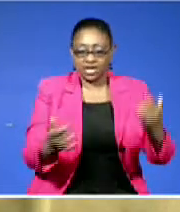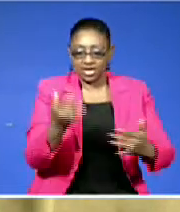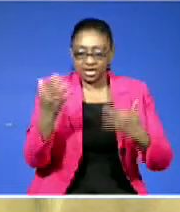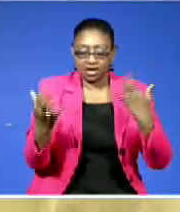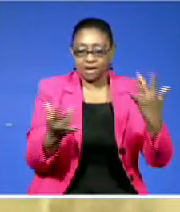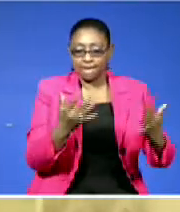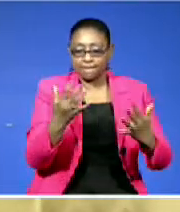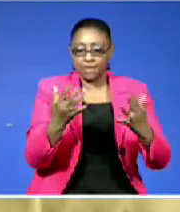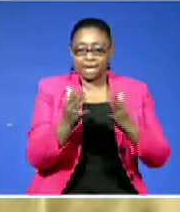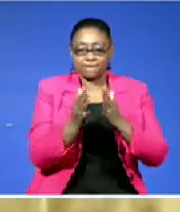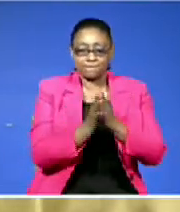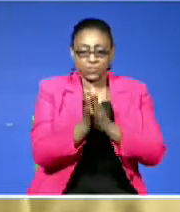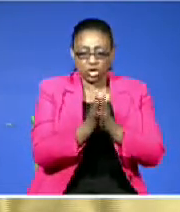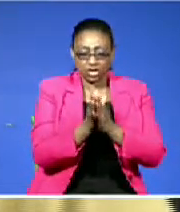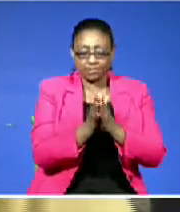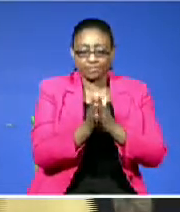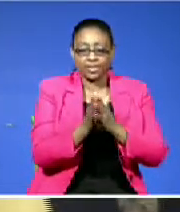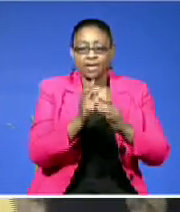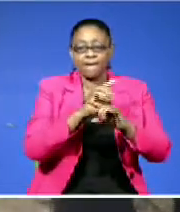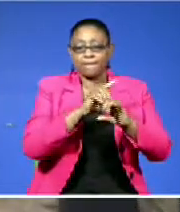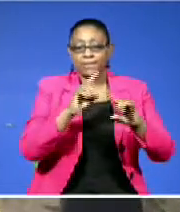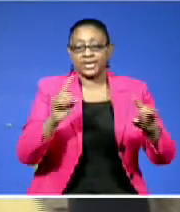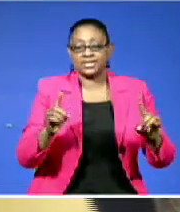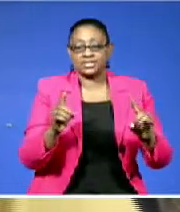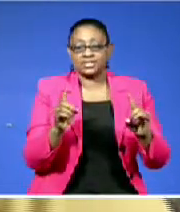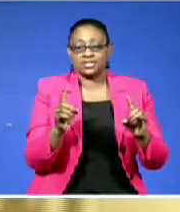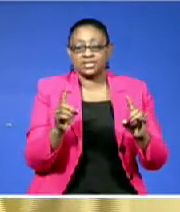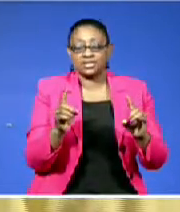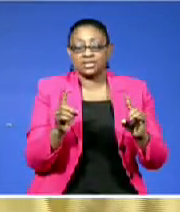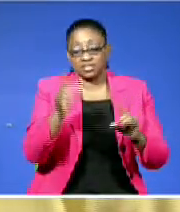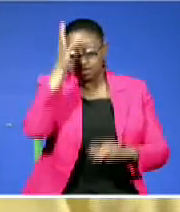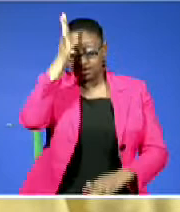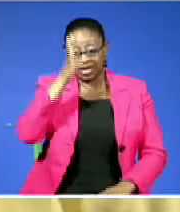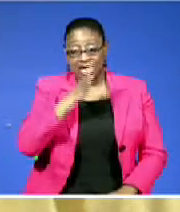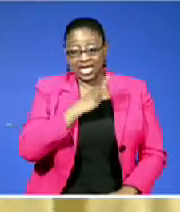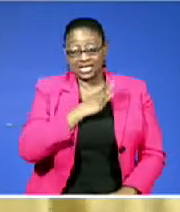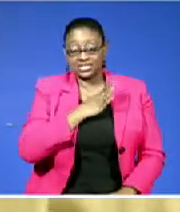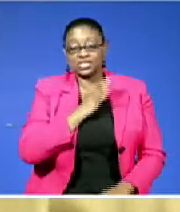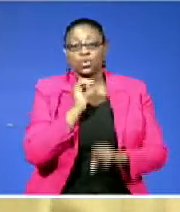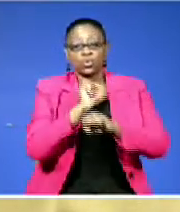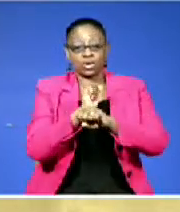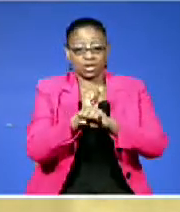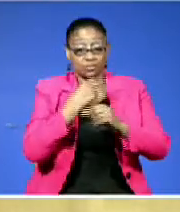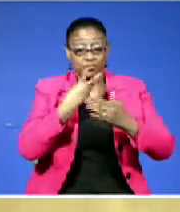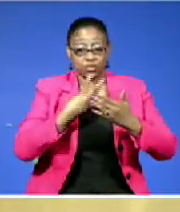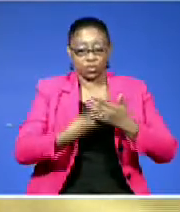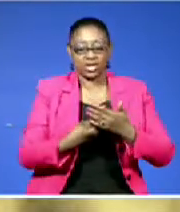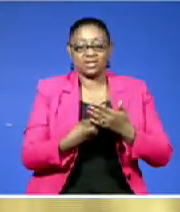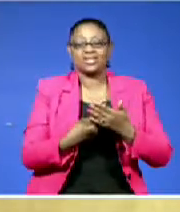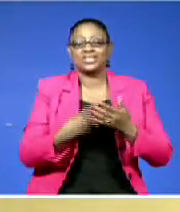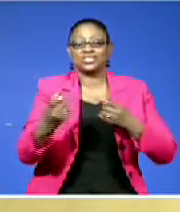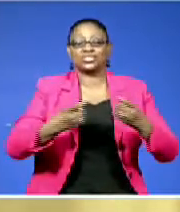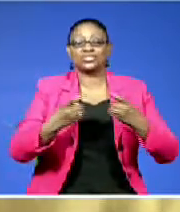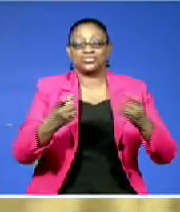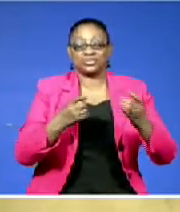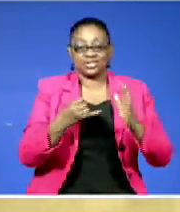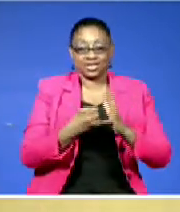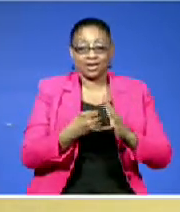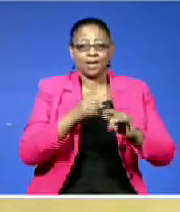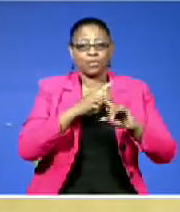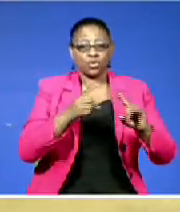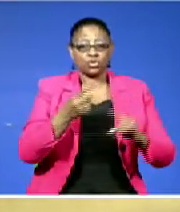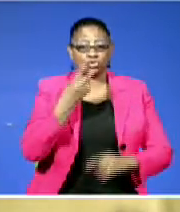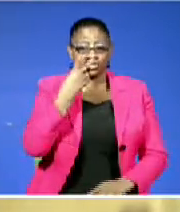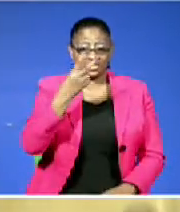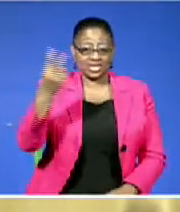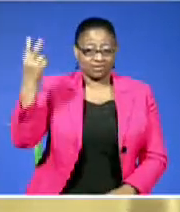and demolition area of the site. The guys are working really well and trying to contain it. Most of what you see in the background